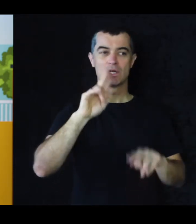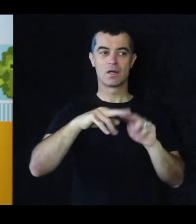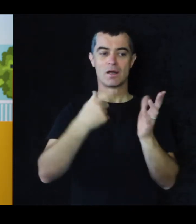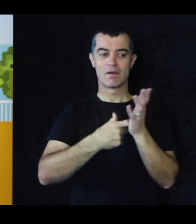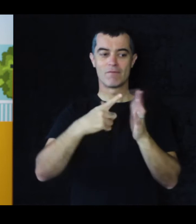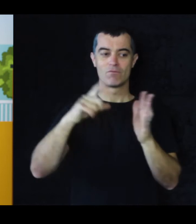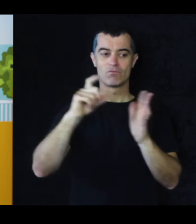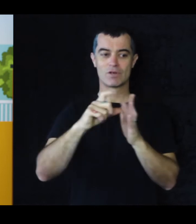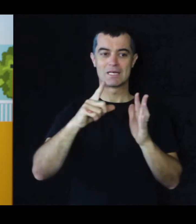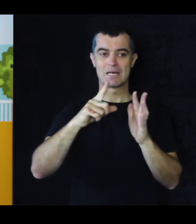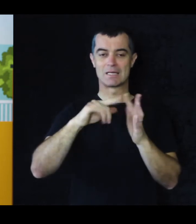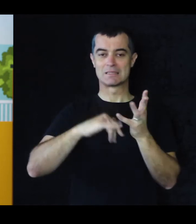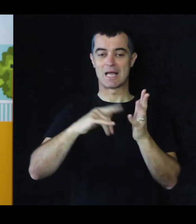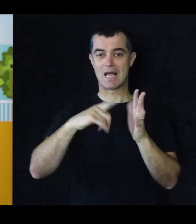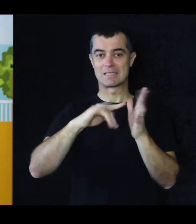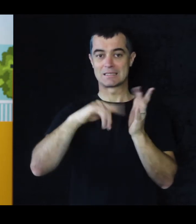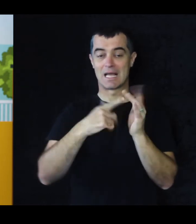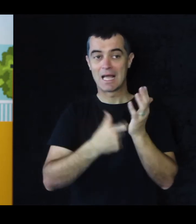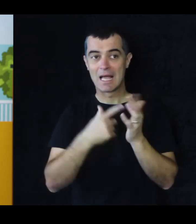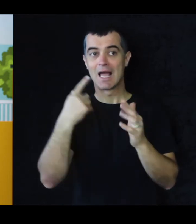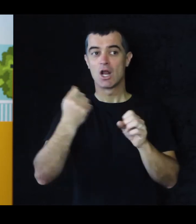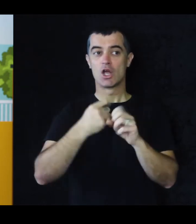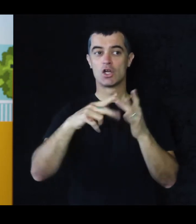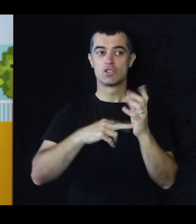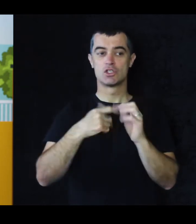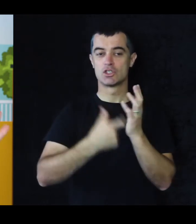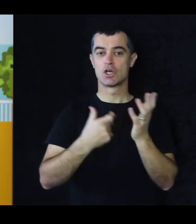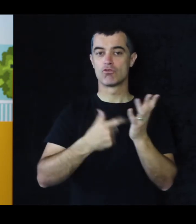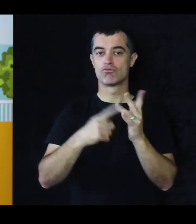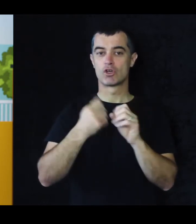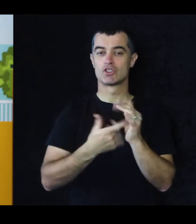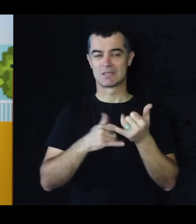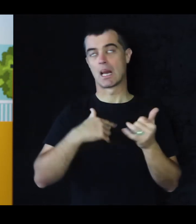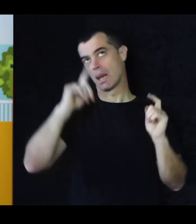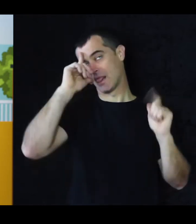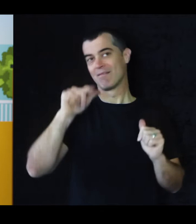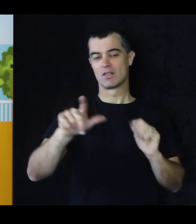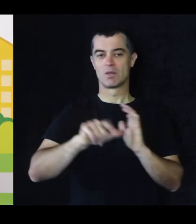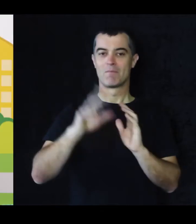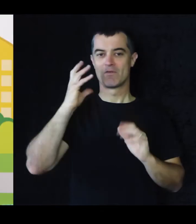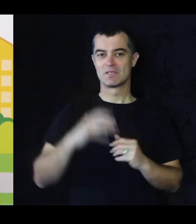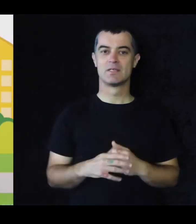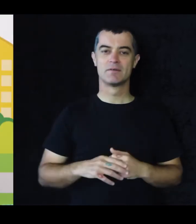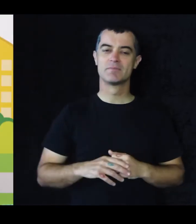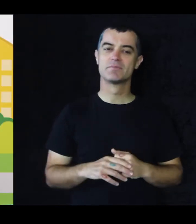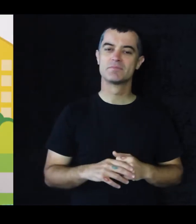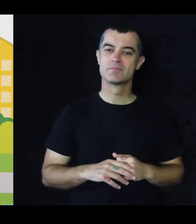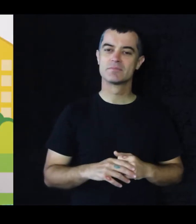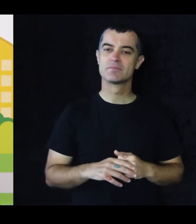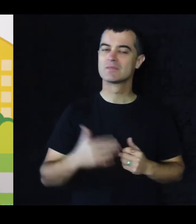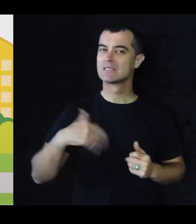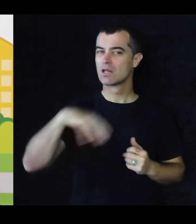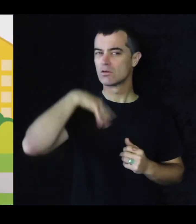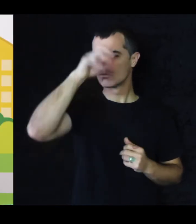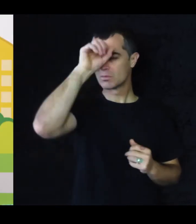used to watch Fred Astaire and Ginger Rogers, and I love that era of movies. I still remember